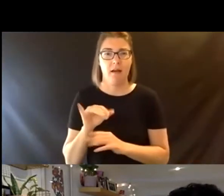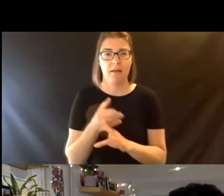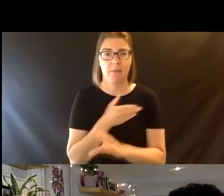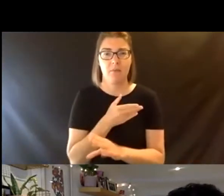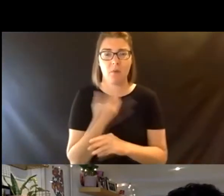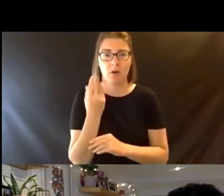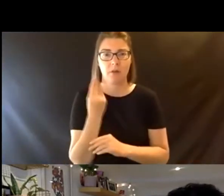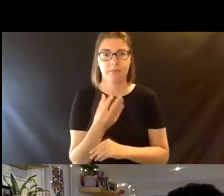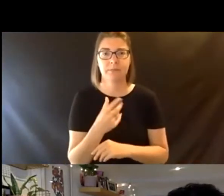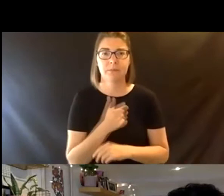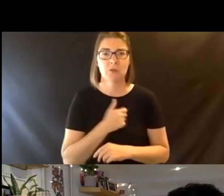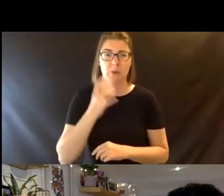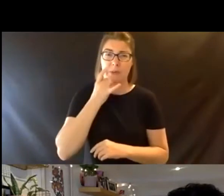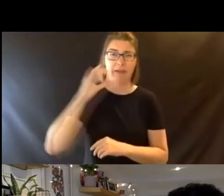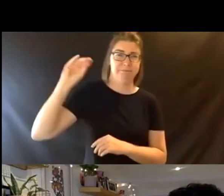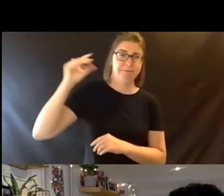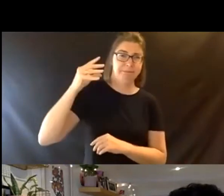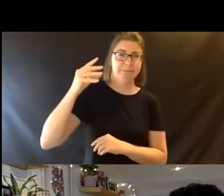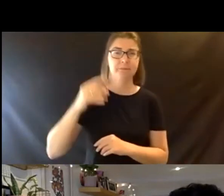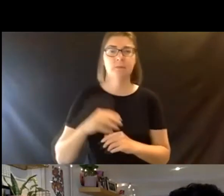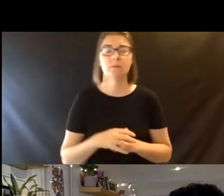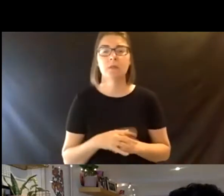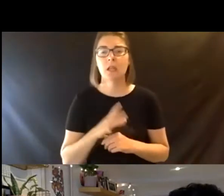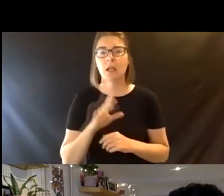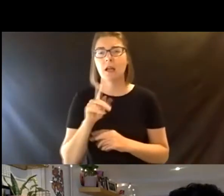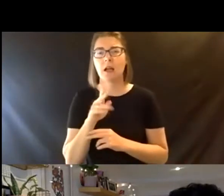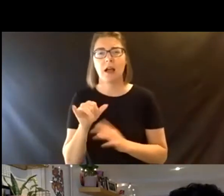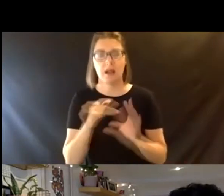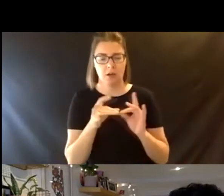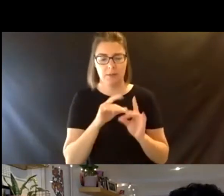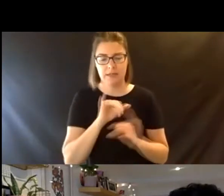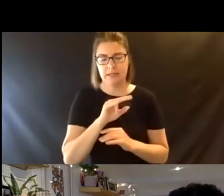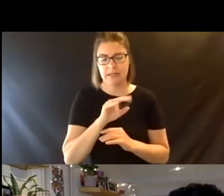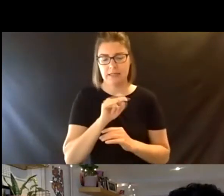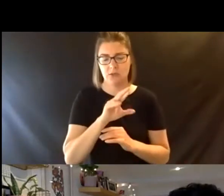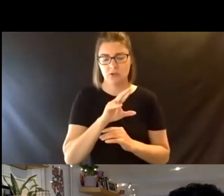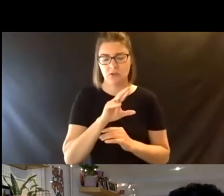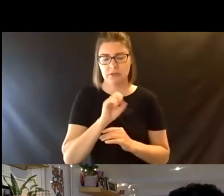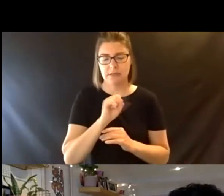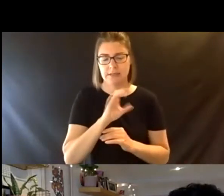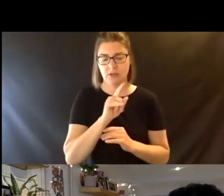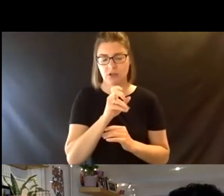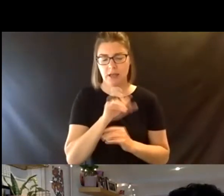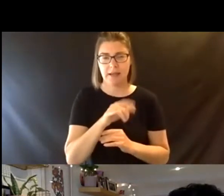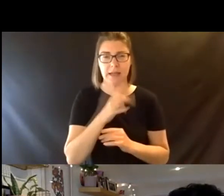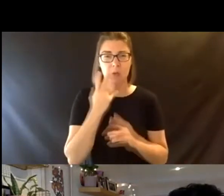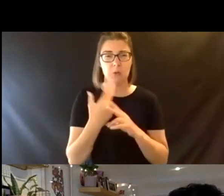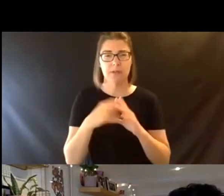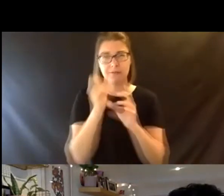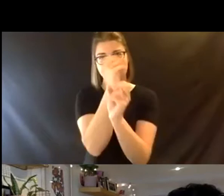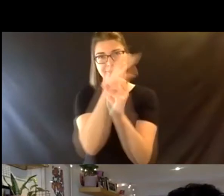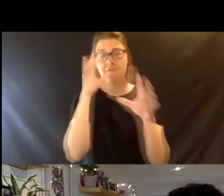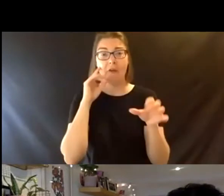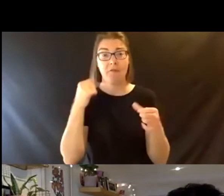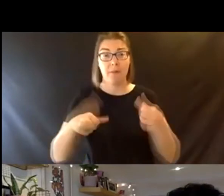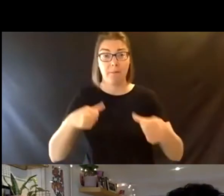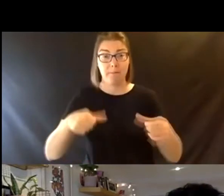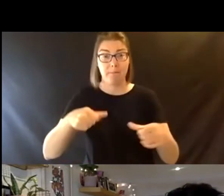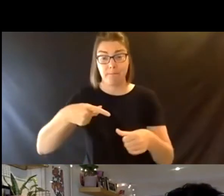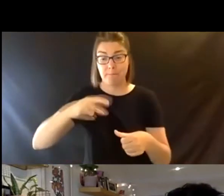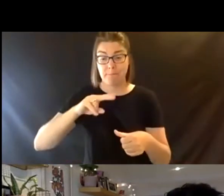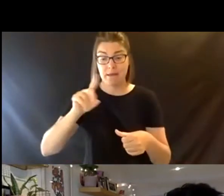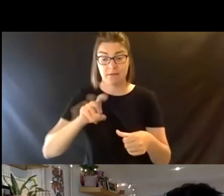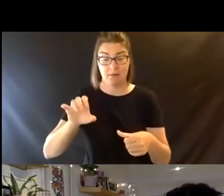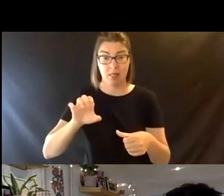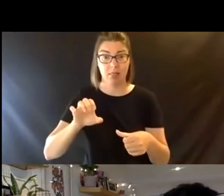was when he was defining intersectionality and used the analogy of a jigsaw puzzle and how we are a jigsaw puzzle and